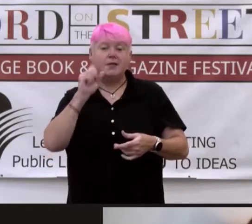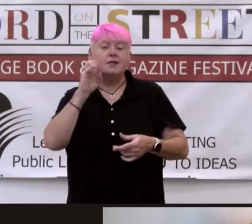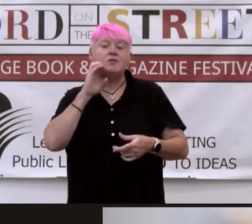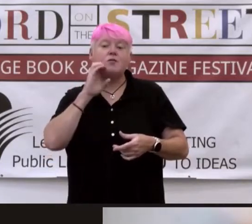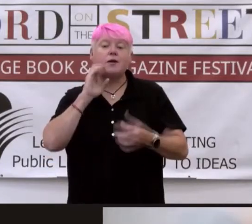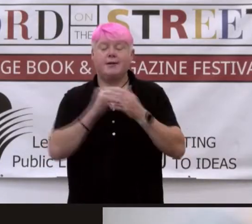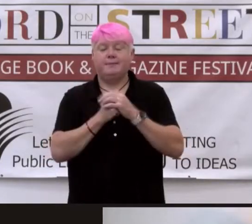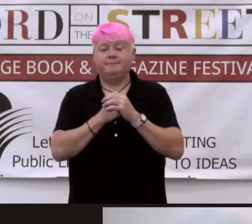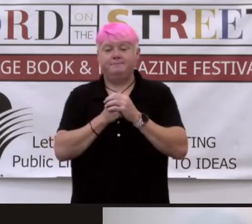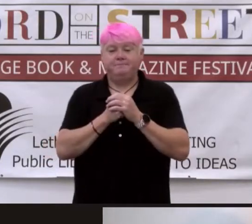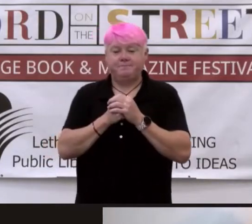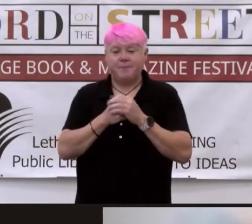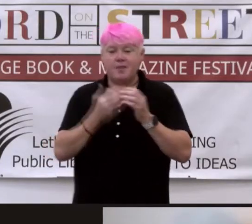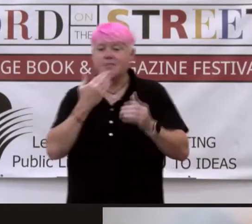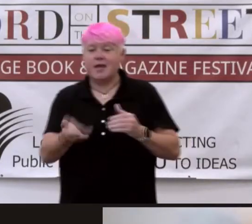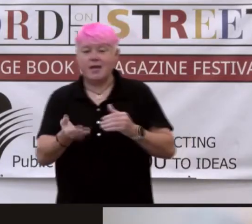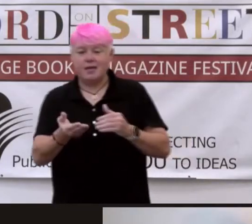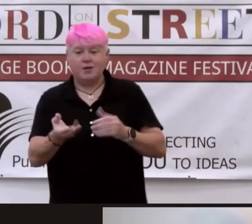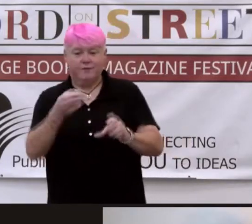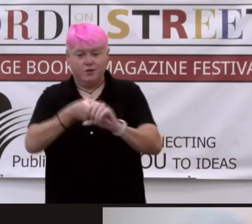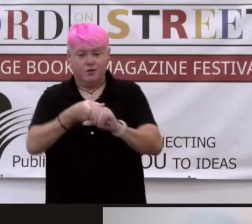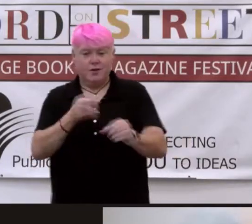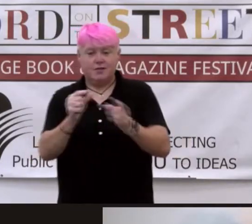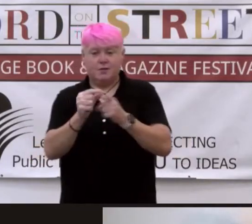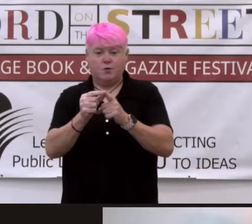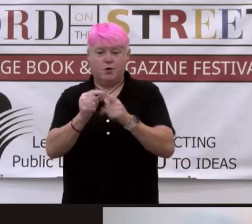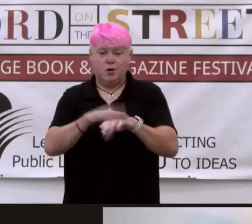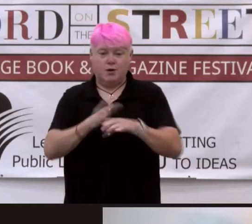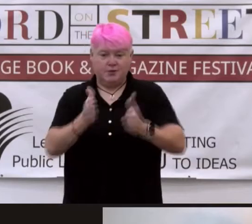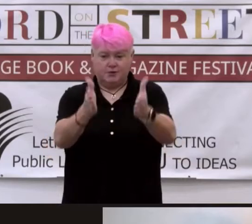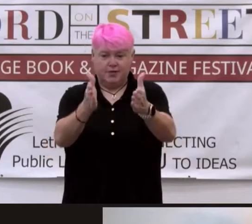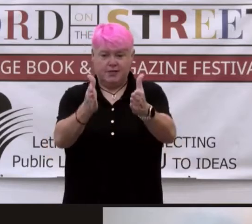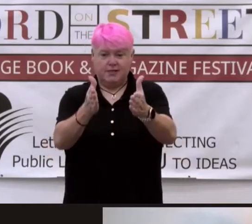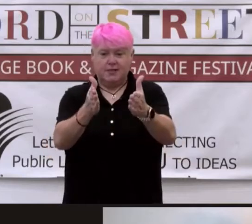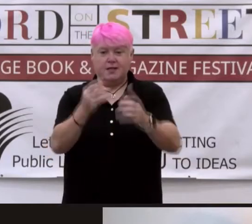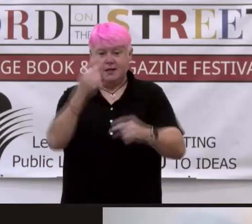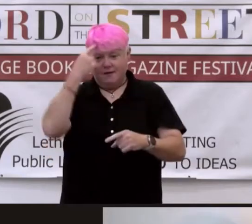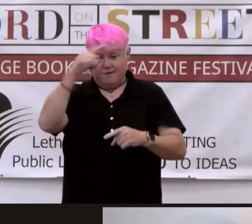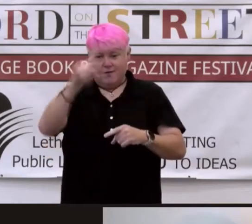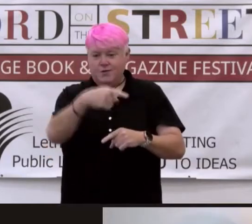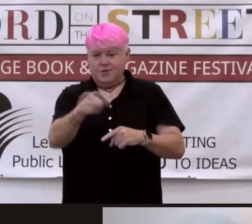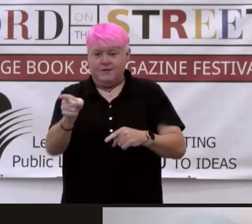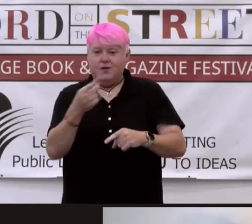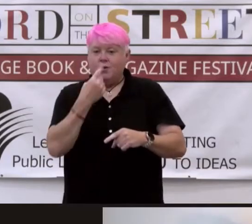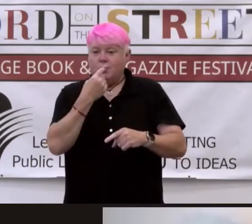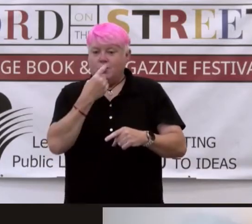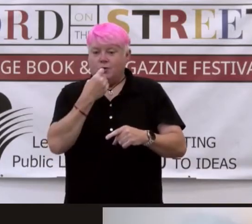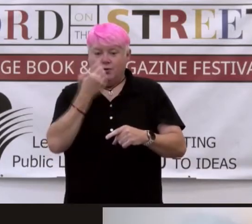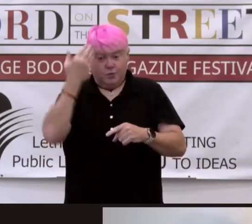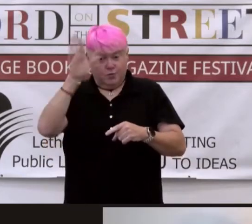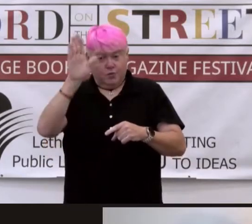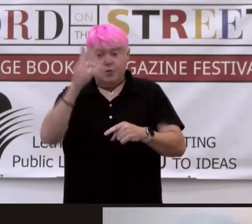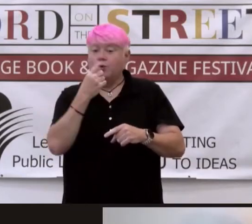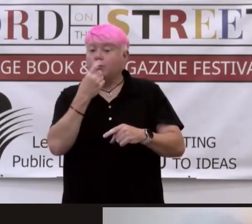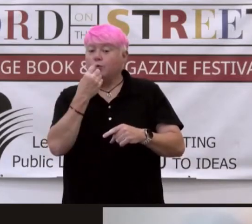Library. Thank you for joining us with the Word on the Street. For those of you who don't know who